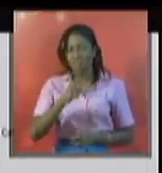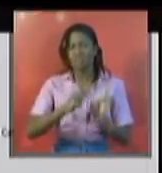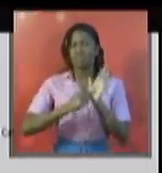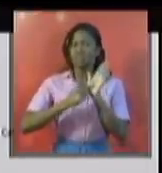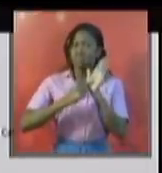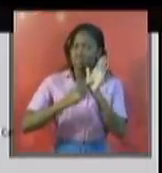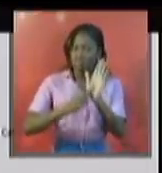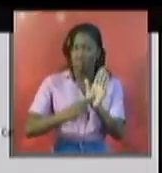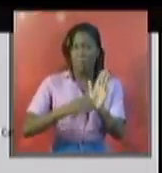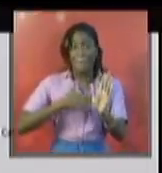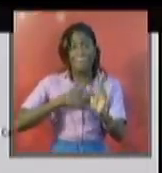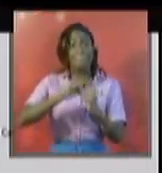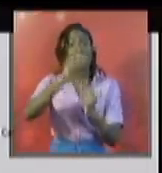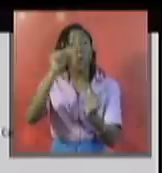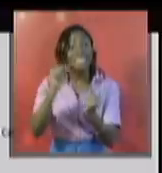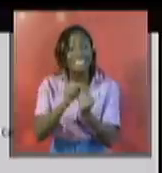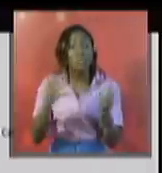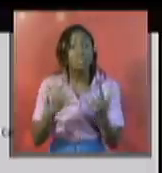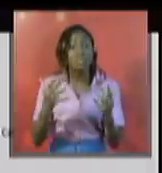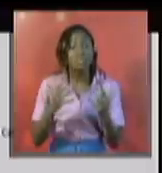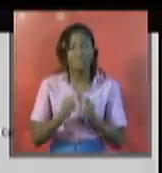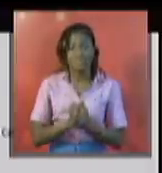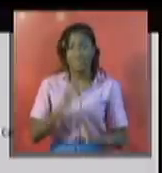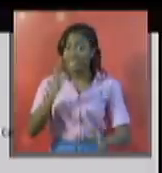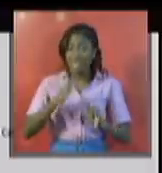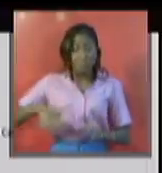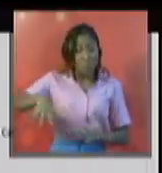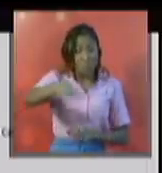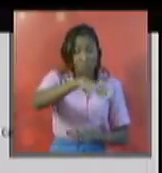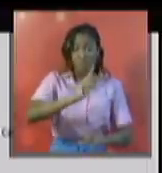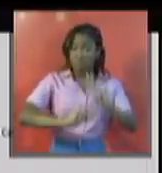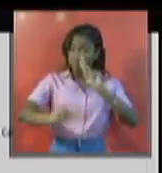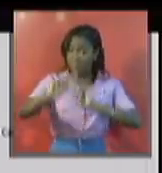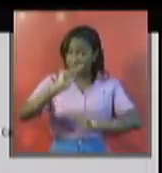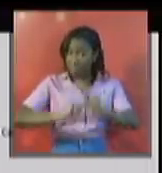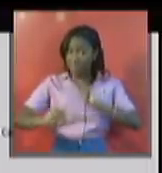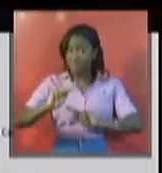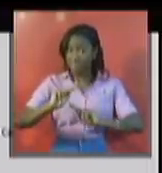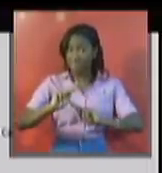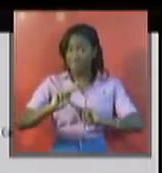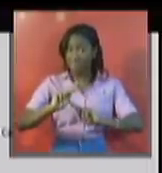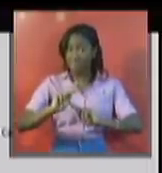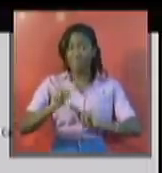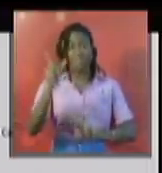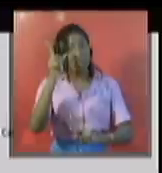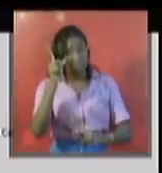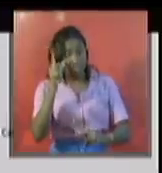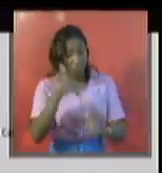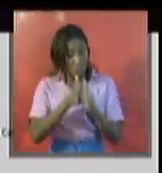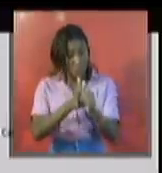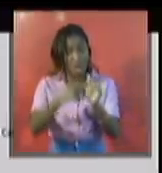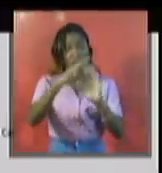emphasizes the point that unless the vast majority of citizens come on board with these